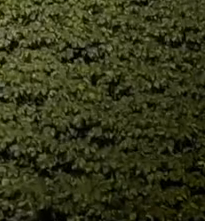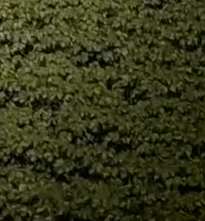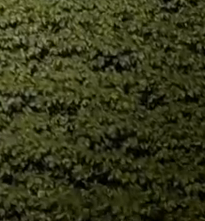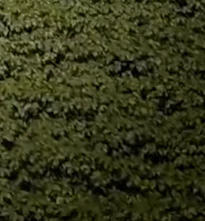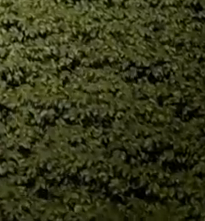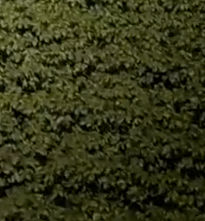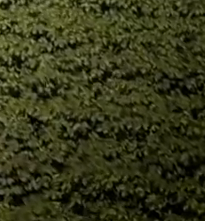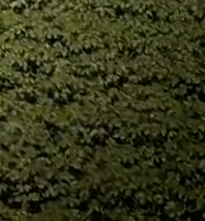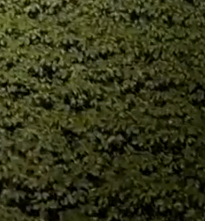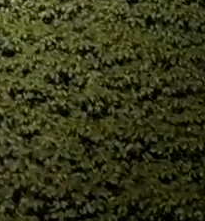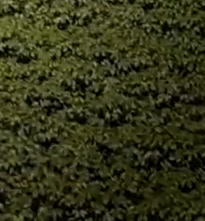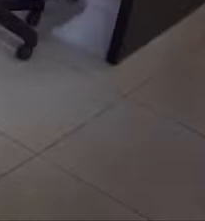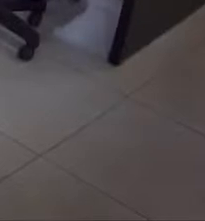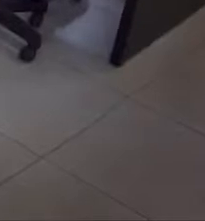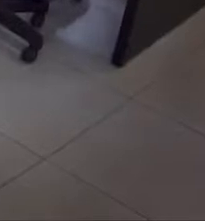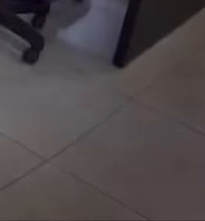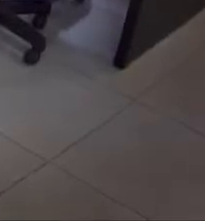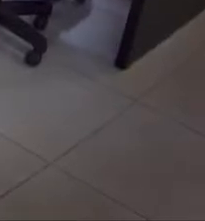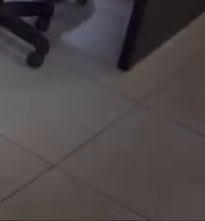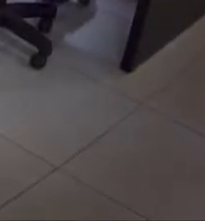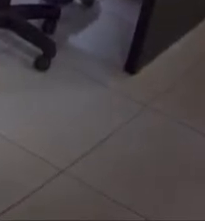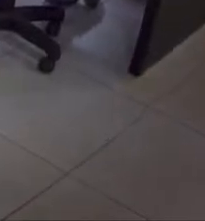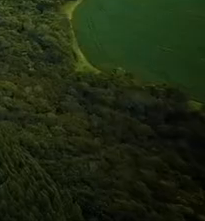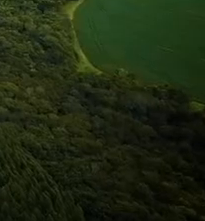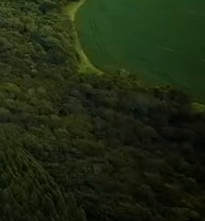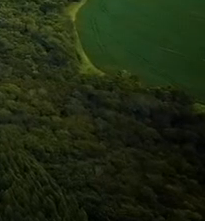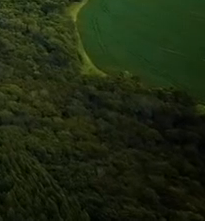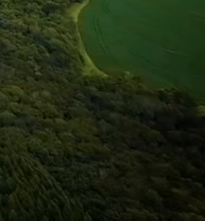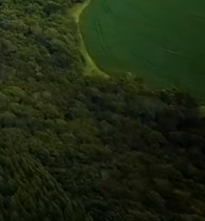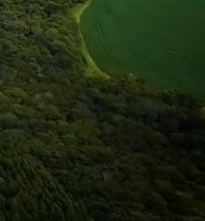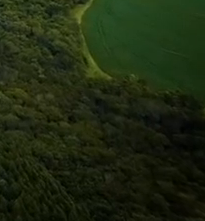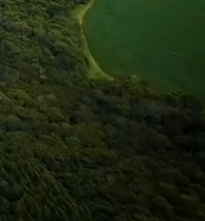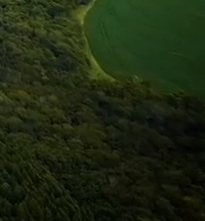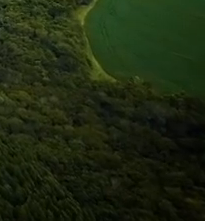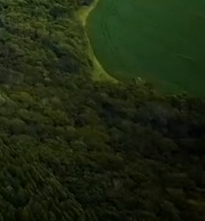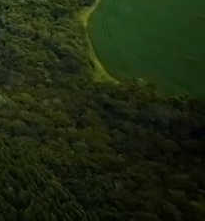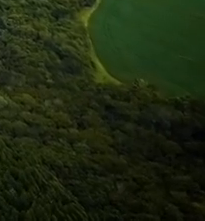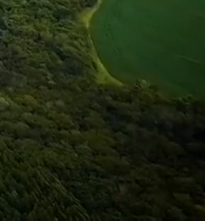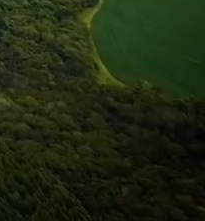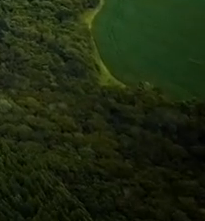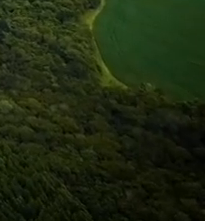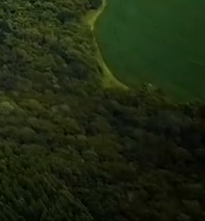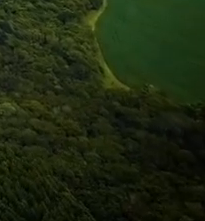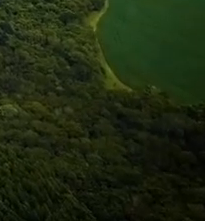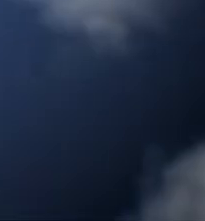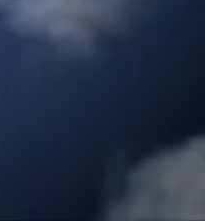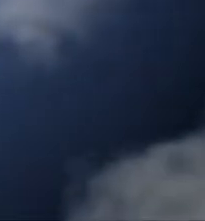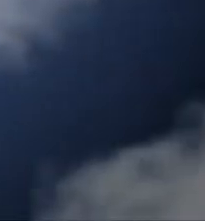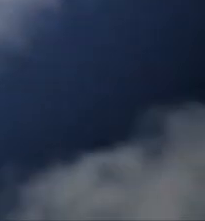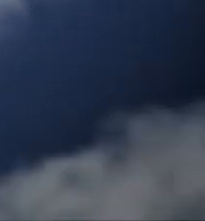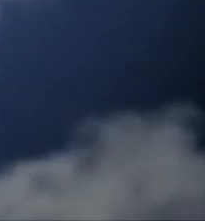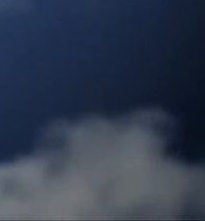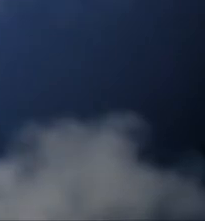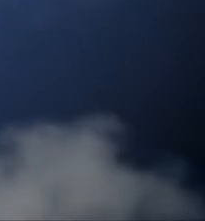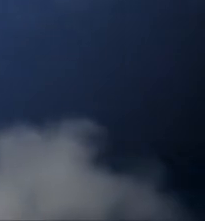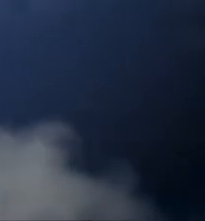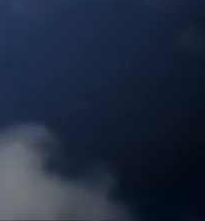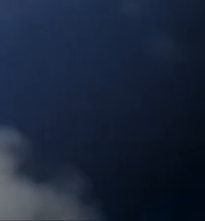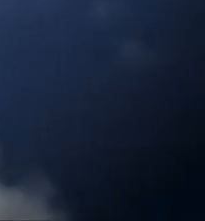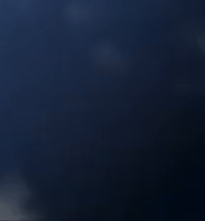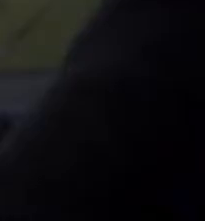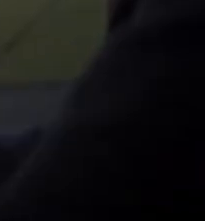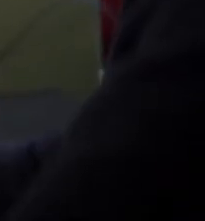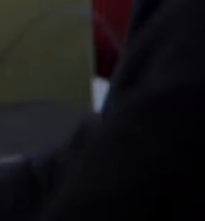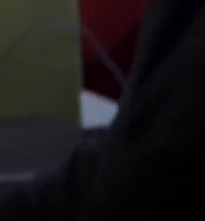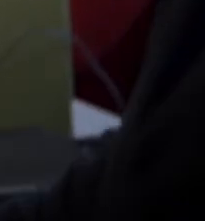at SLC. To train people to evolve technologically, to produce efficiently and